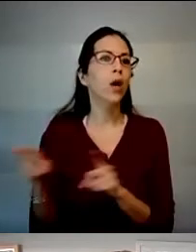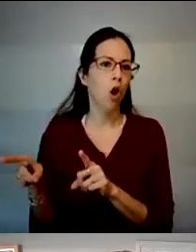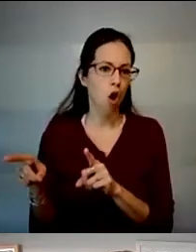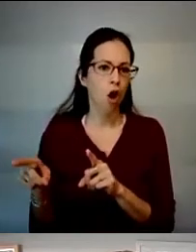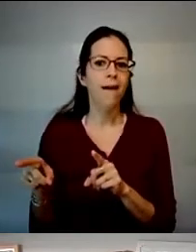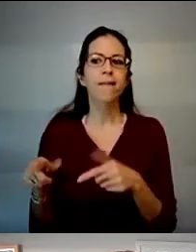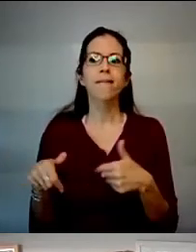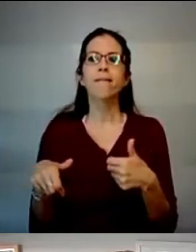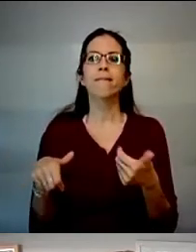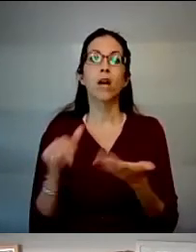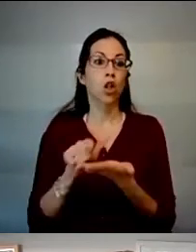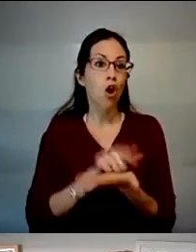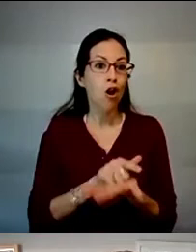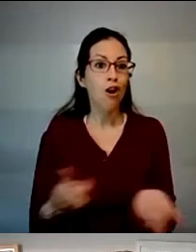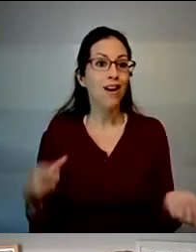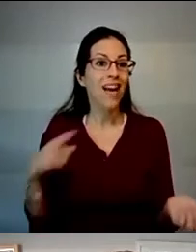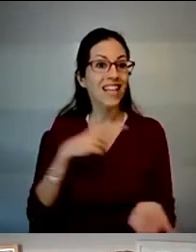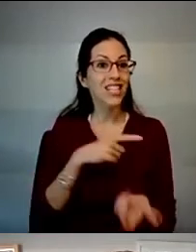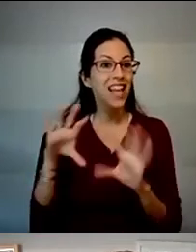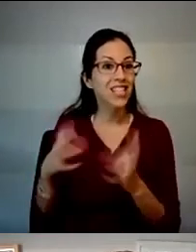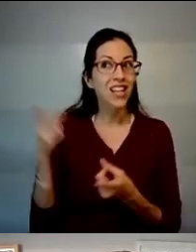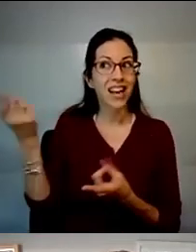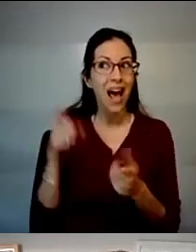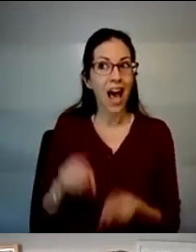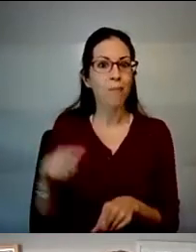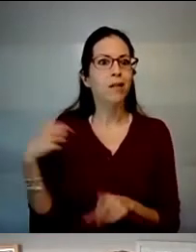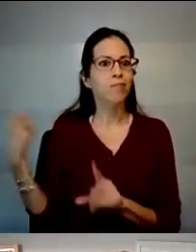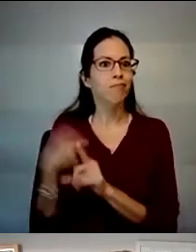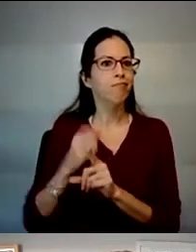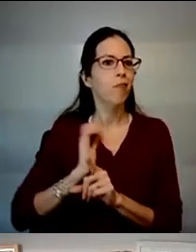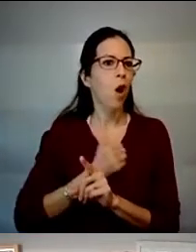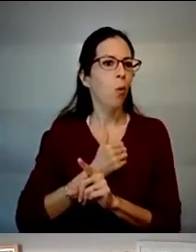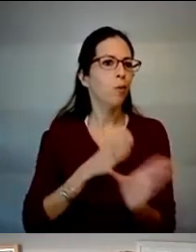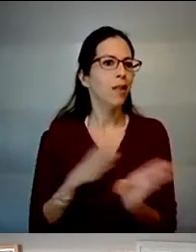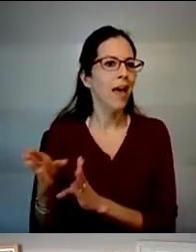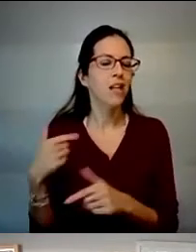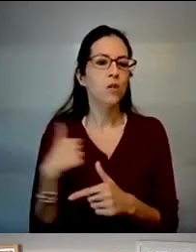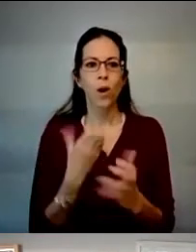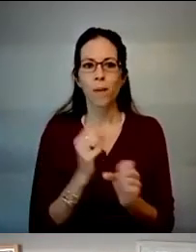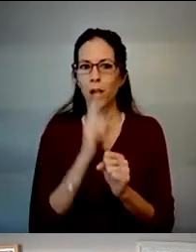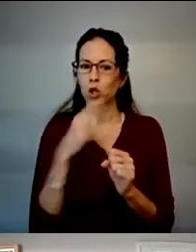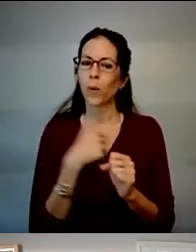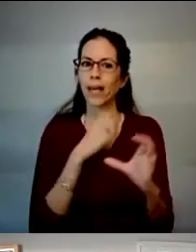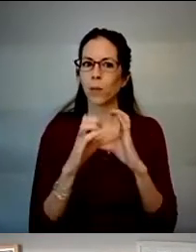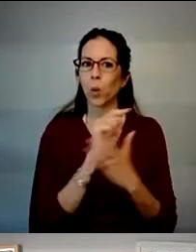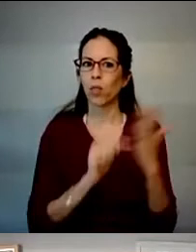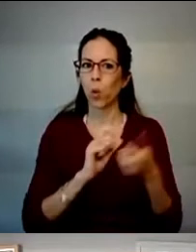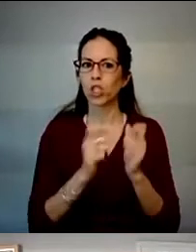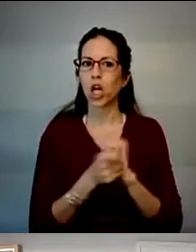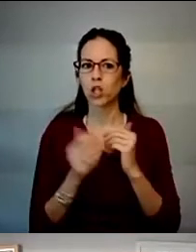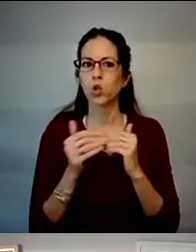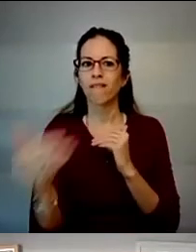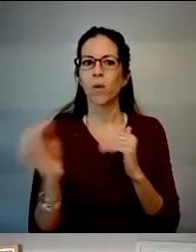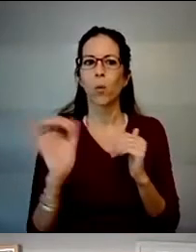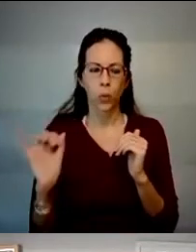legislatively that was affecting how plans were being operated. We wanted to make sure that we were communicating those changes going forward as being a real